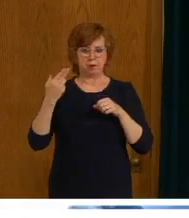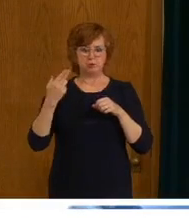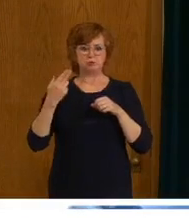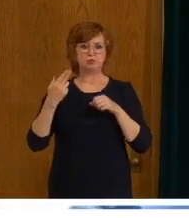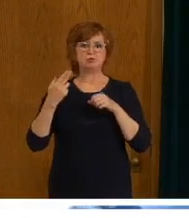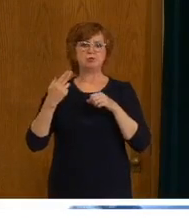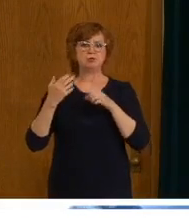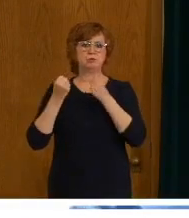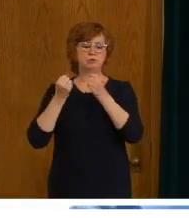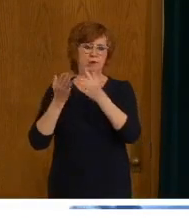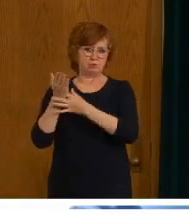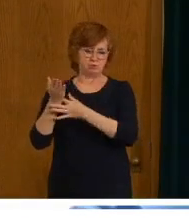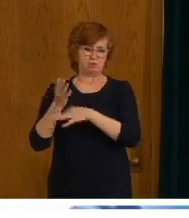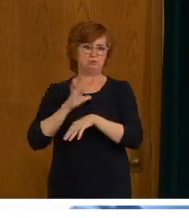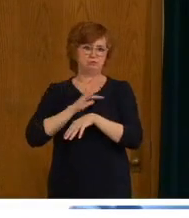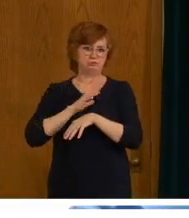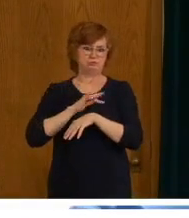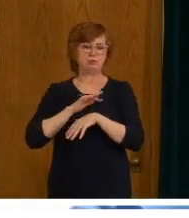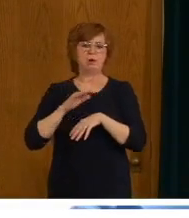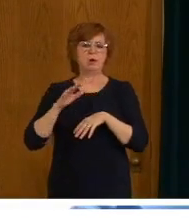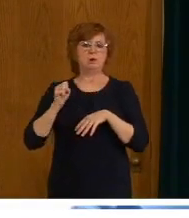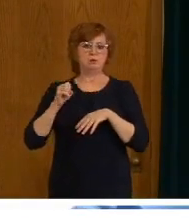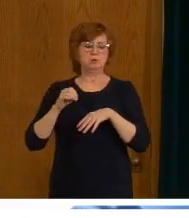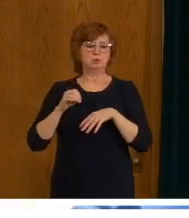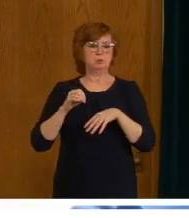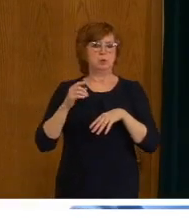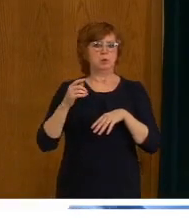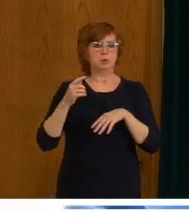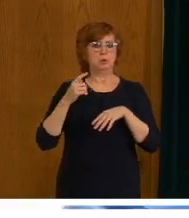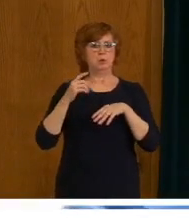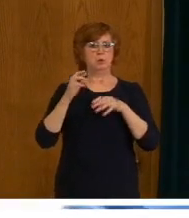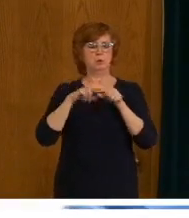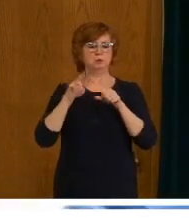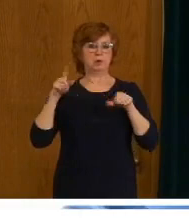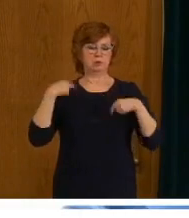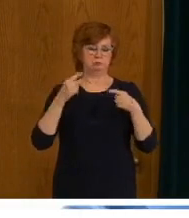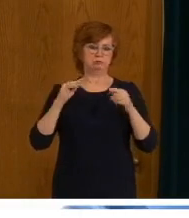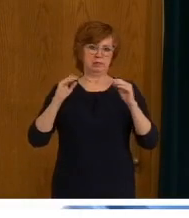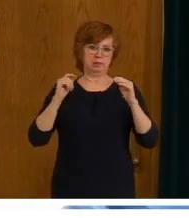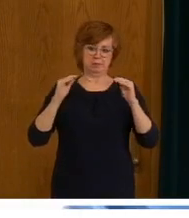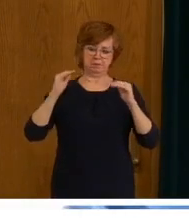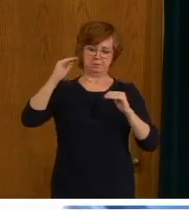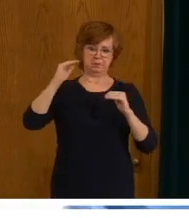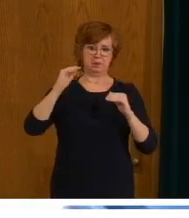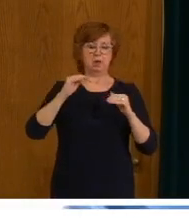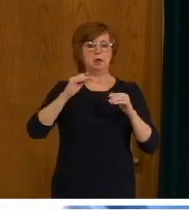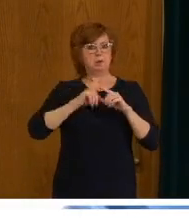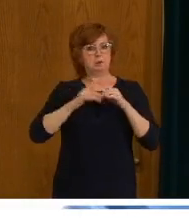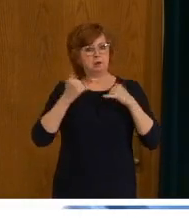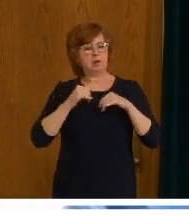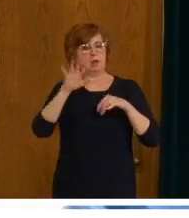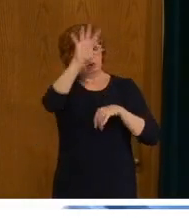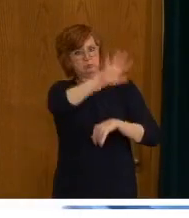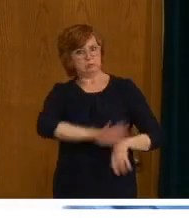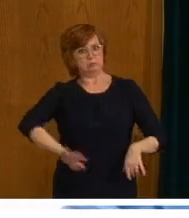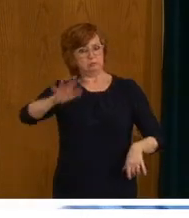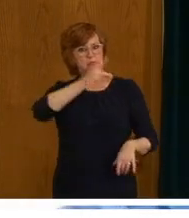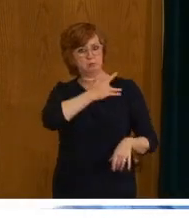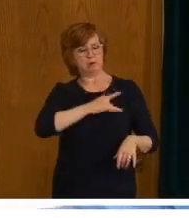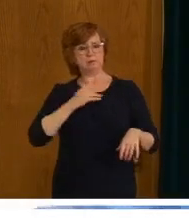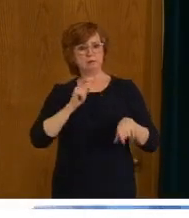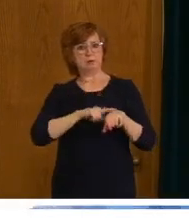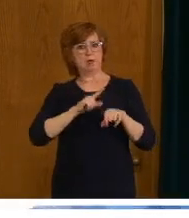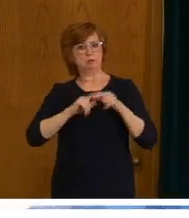and have a higher vaccine uptake across all age groups throughout Saskatchewan. And I think that will really put us in a very